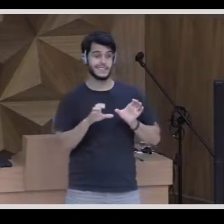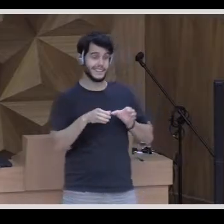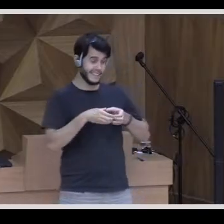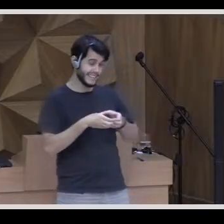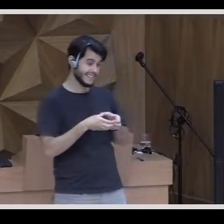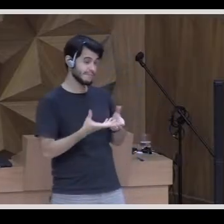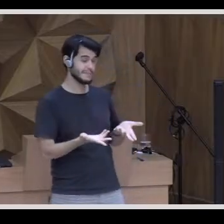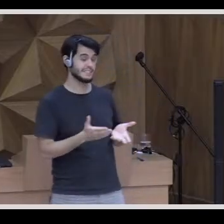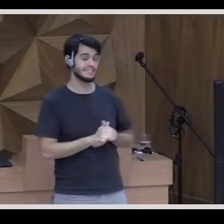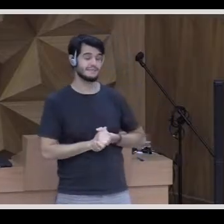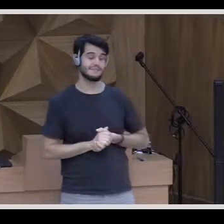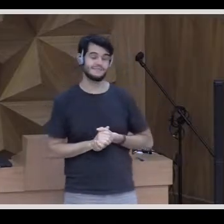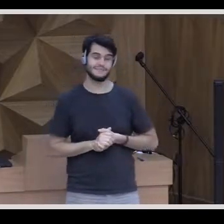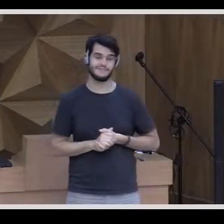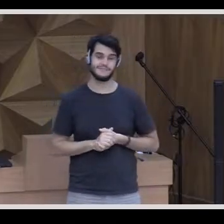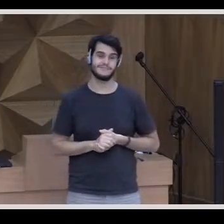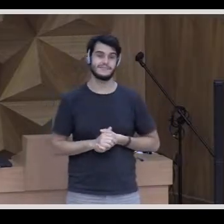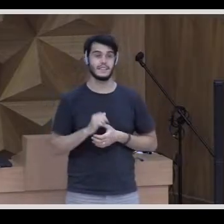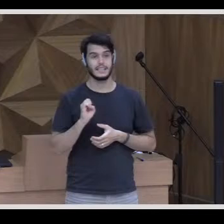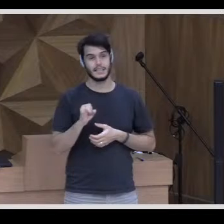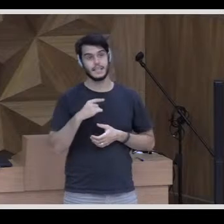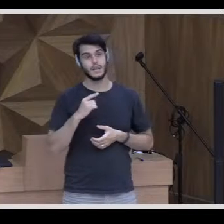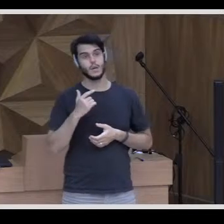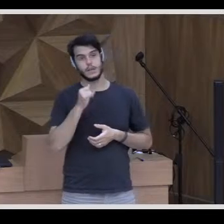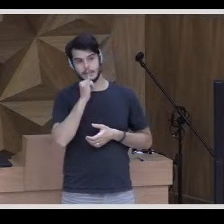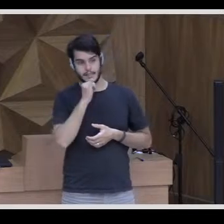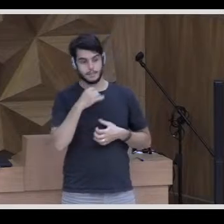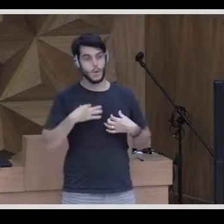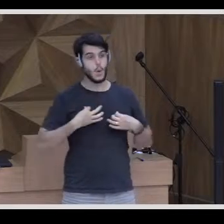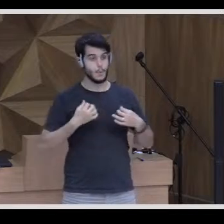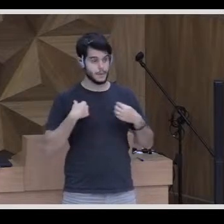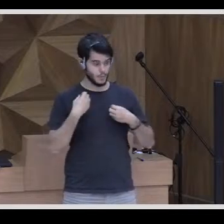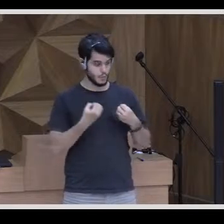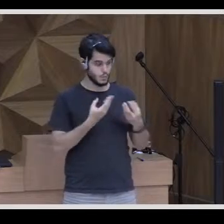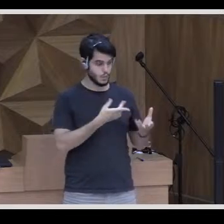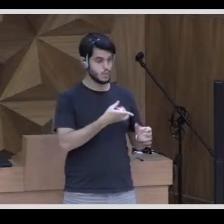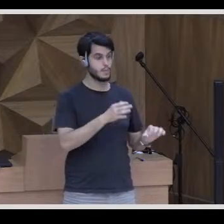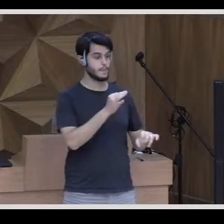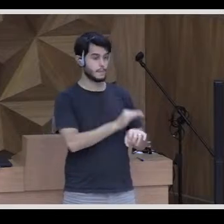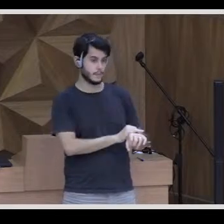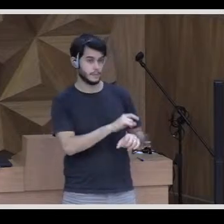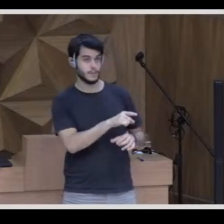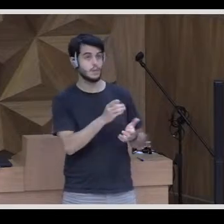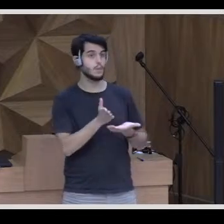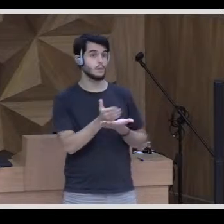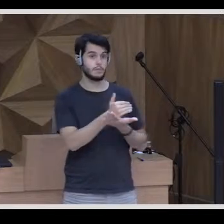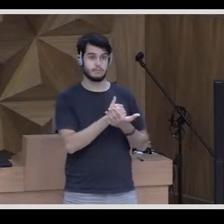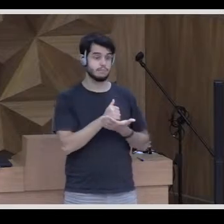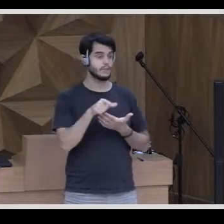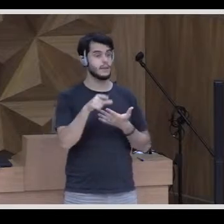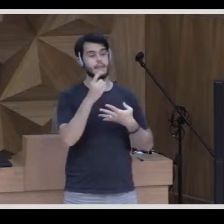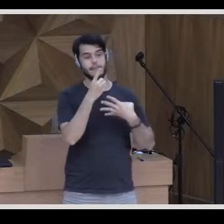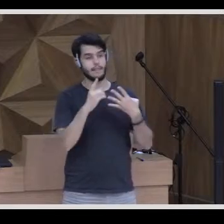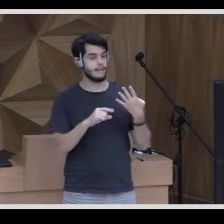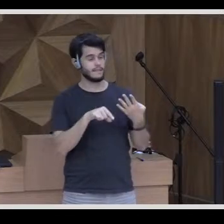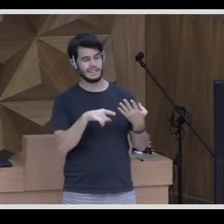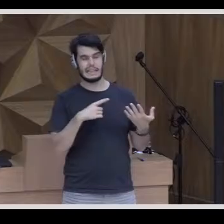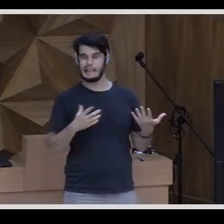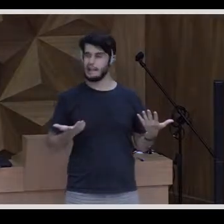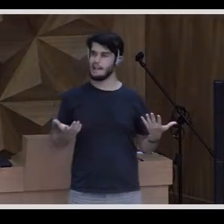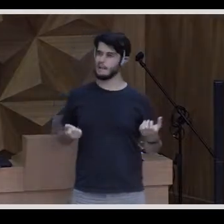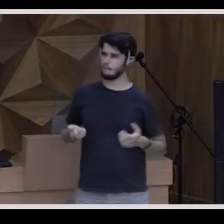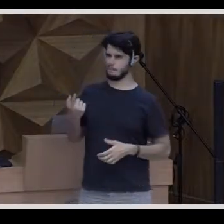something to wear to collect some data, that all it was doing was capturing perhaps their step count or their work rate or their heart